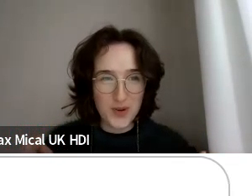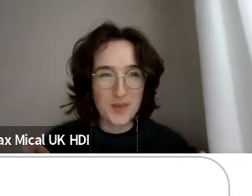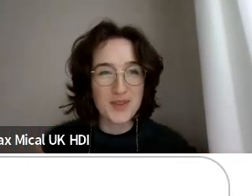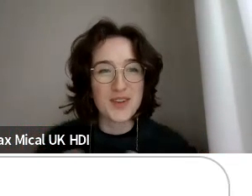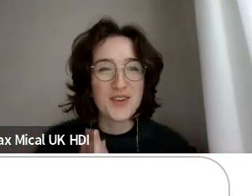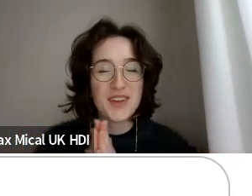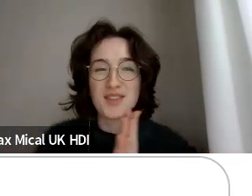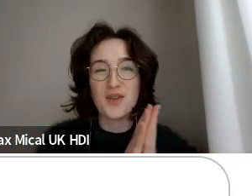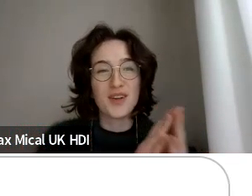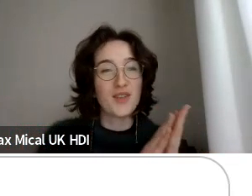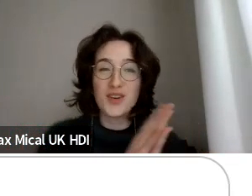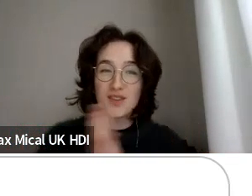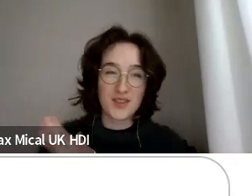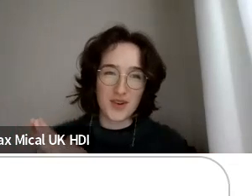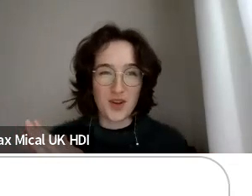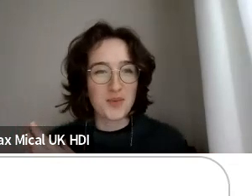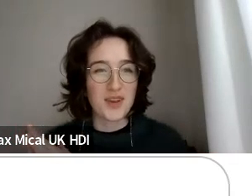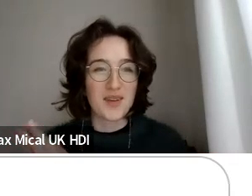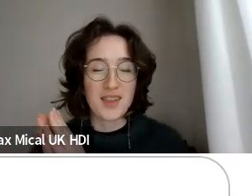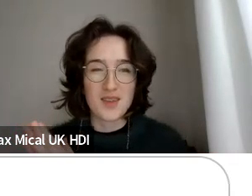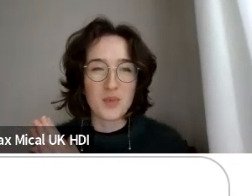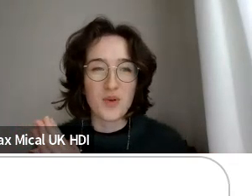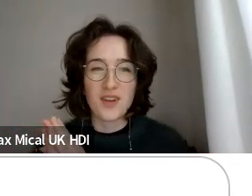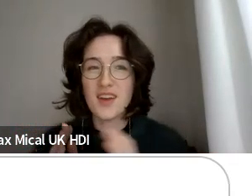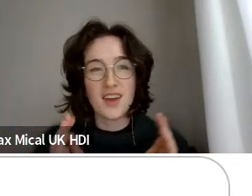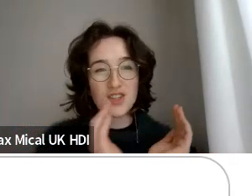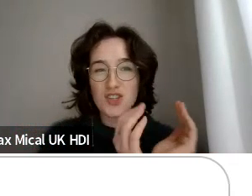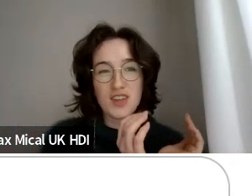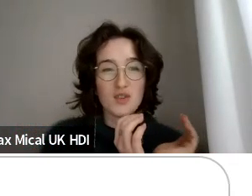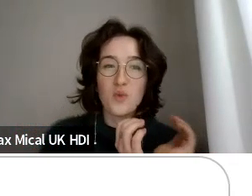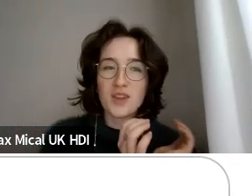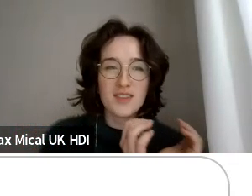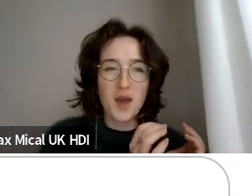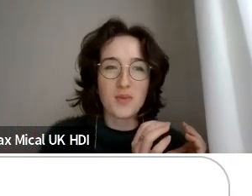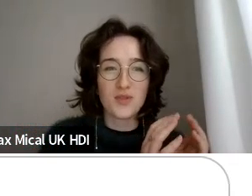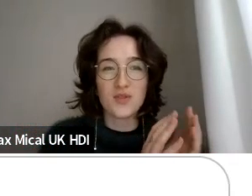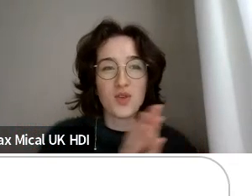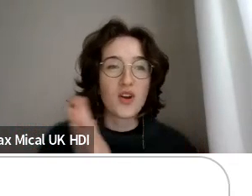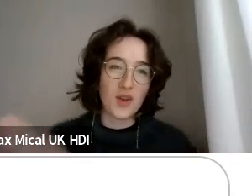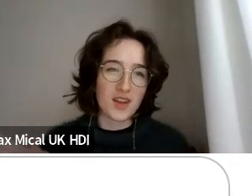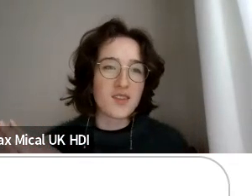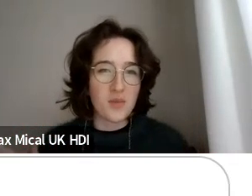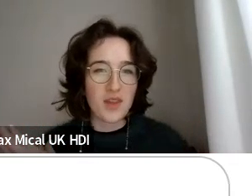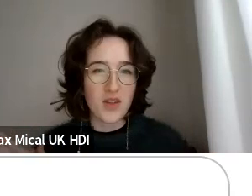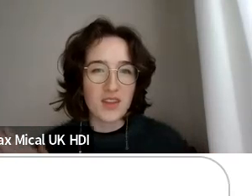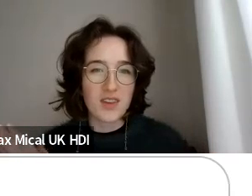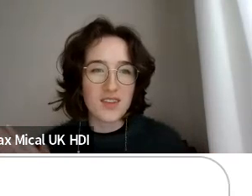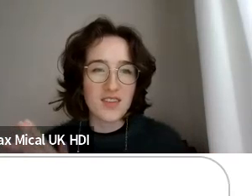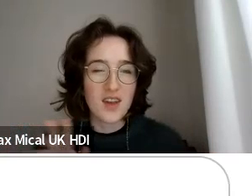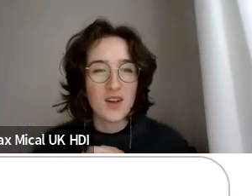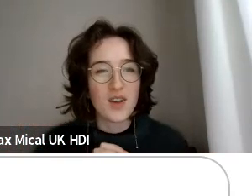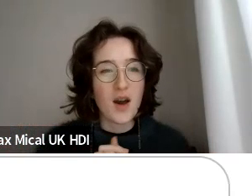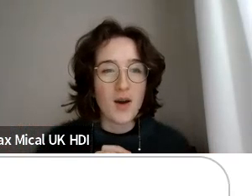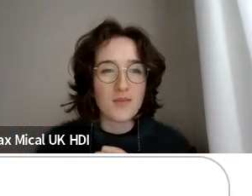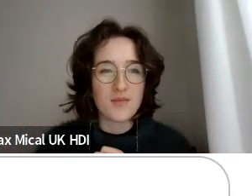referral form. So even though it looks very complicated at this point, it just takes one step to start creating something like